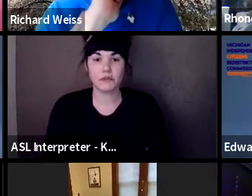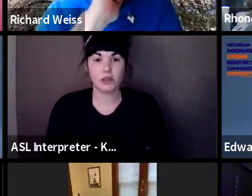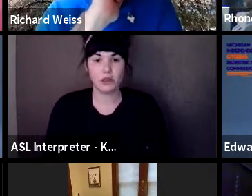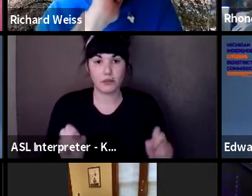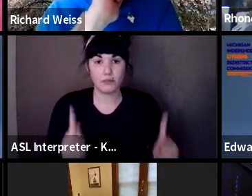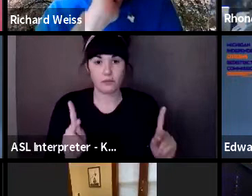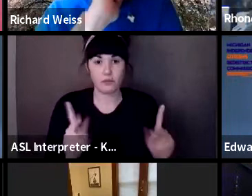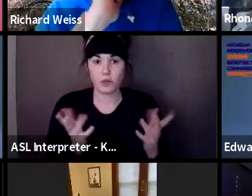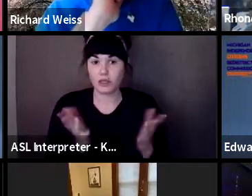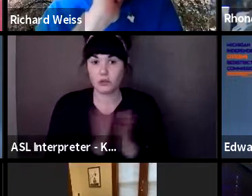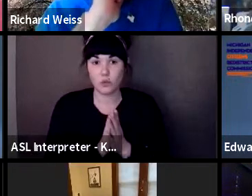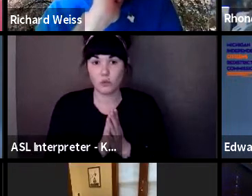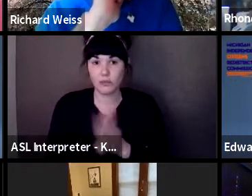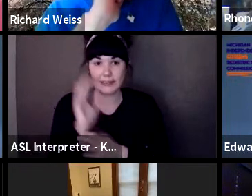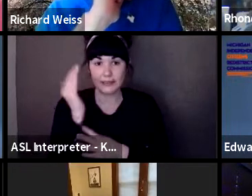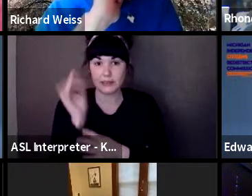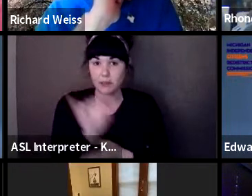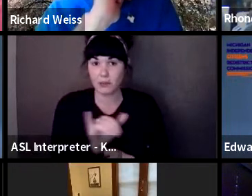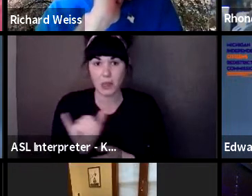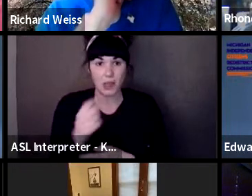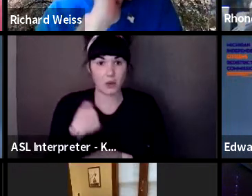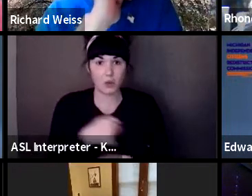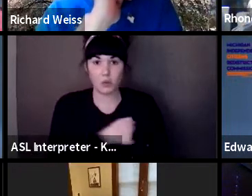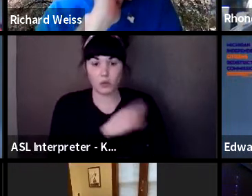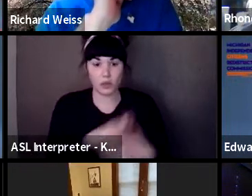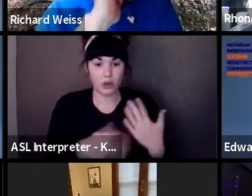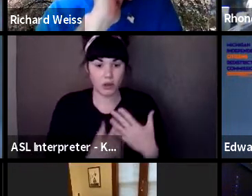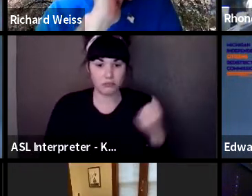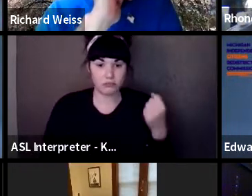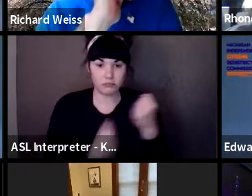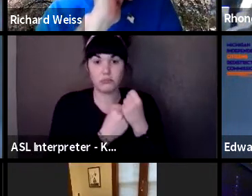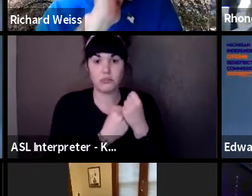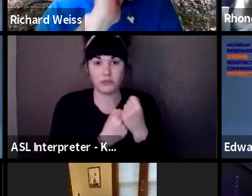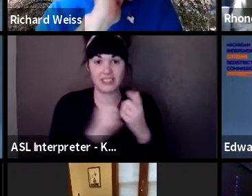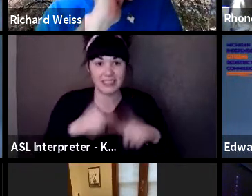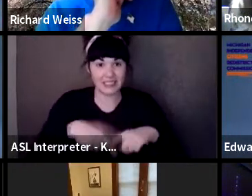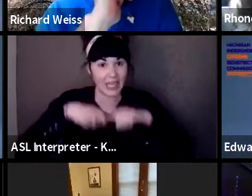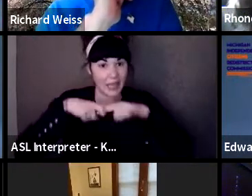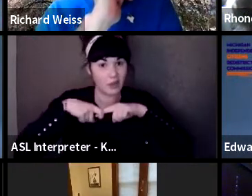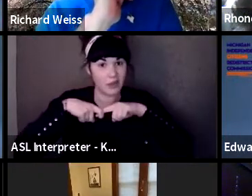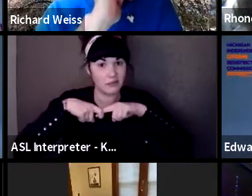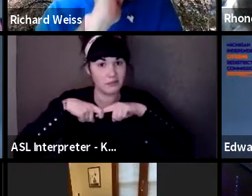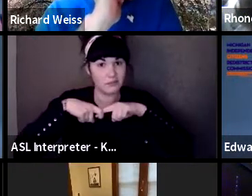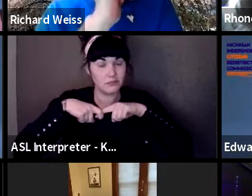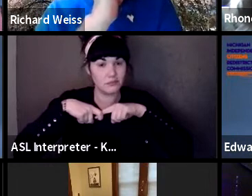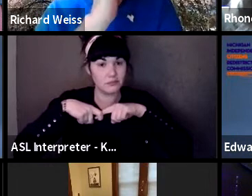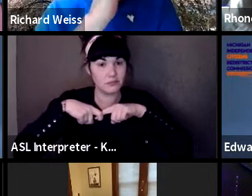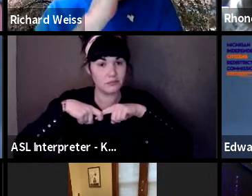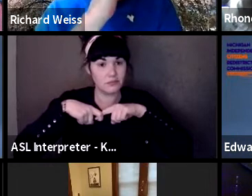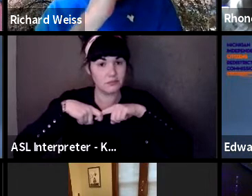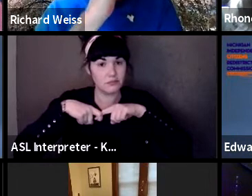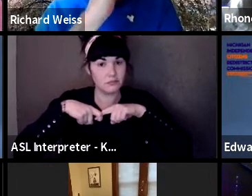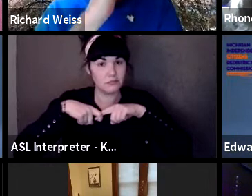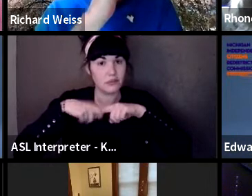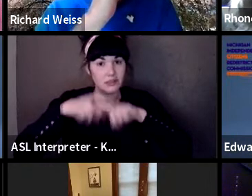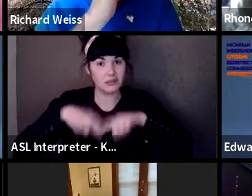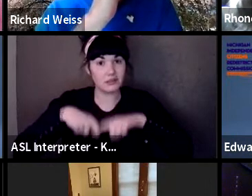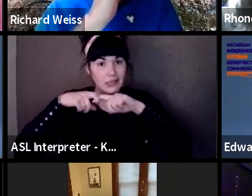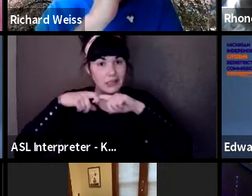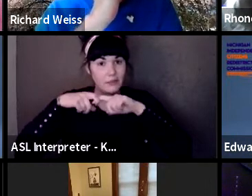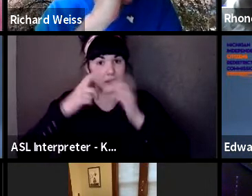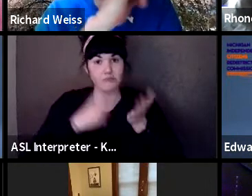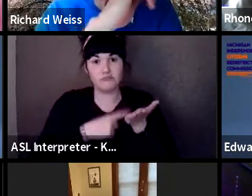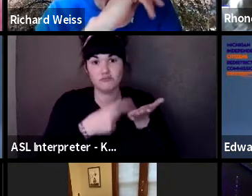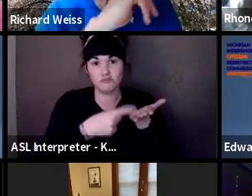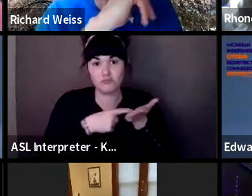Okay, so it seems like we are in favor of tabling tabling this part of the